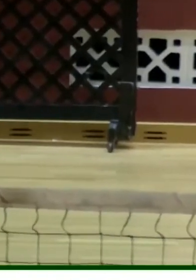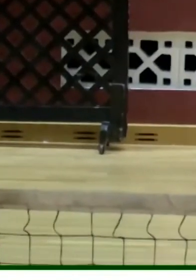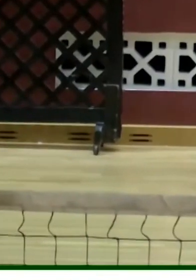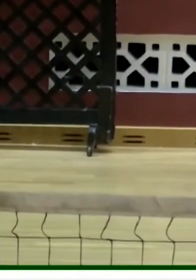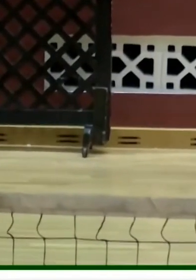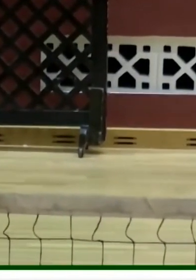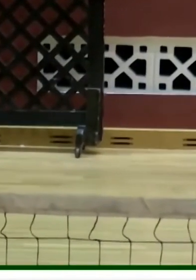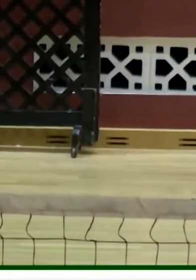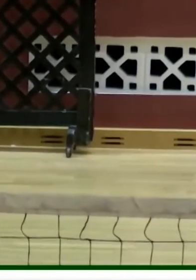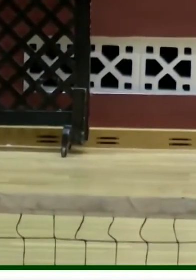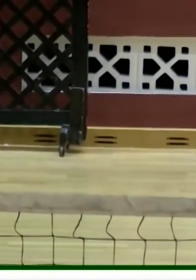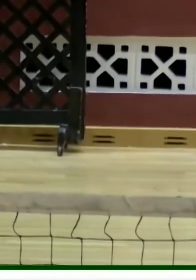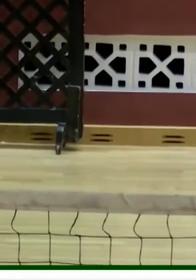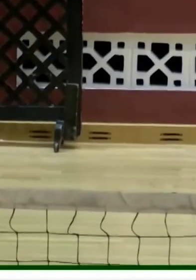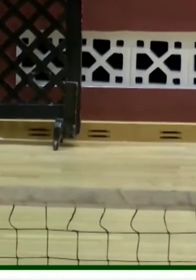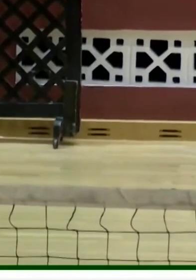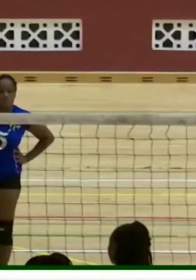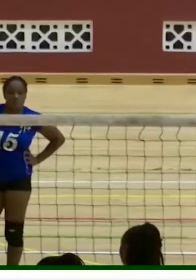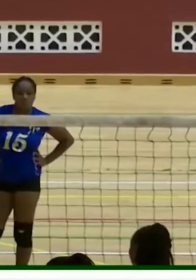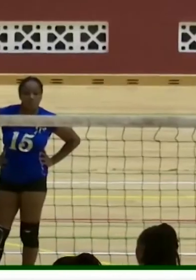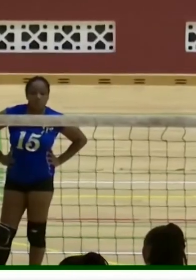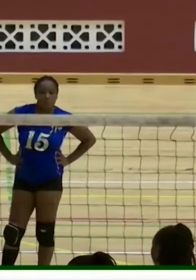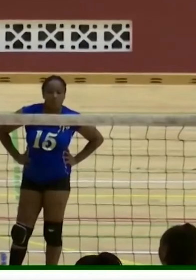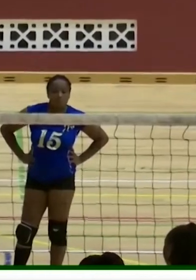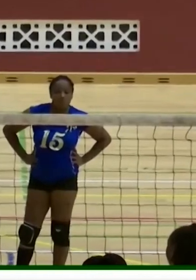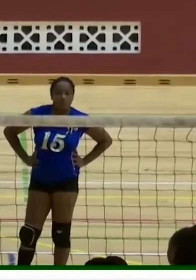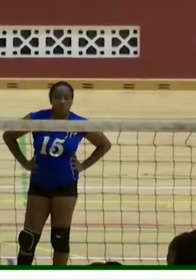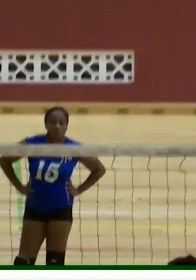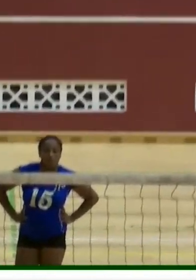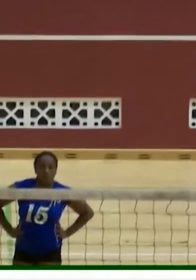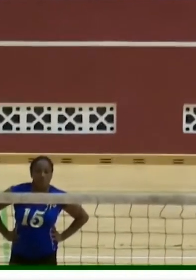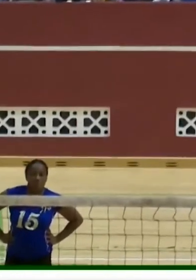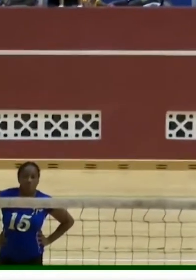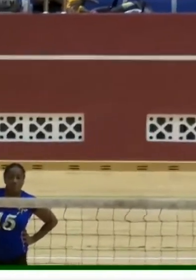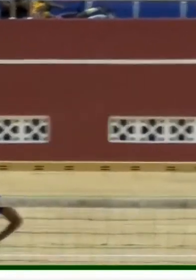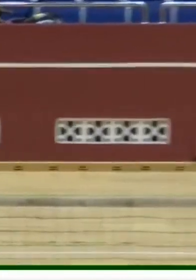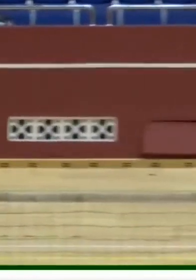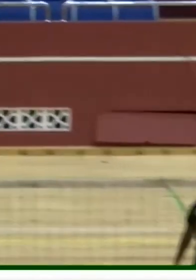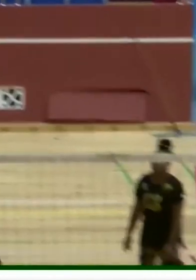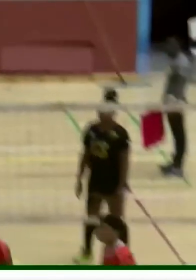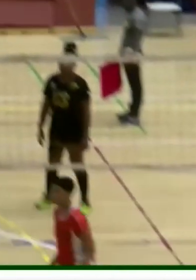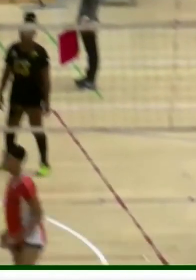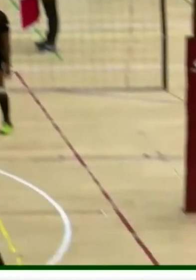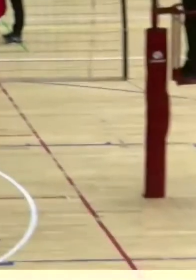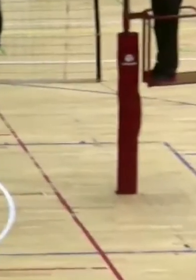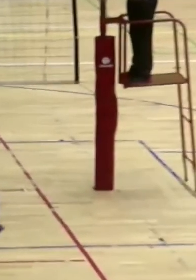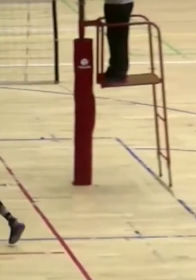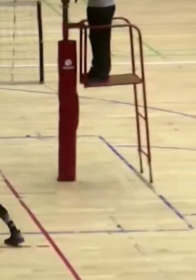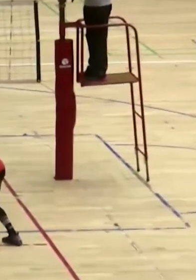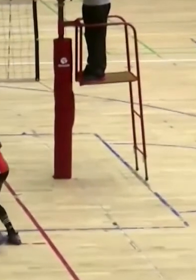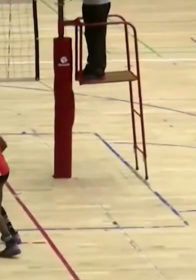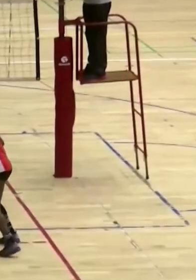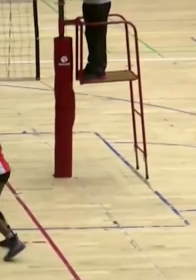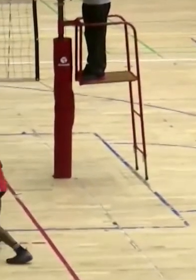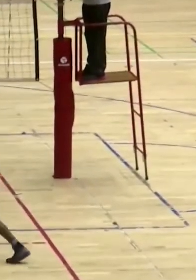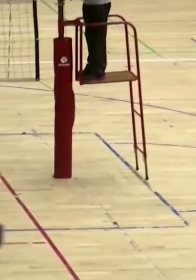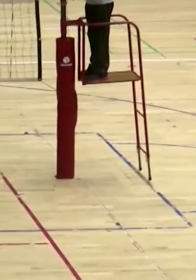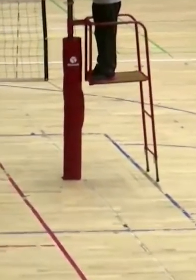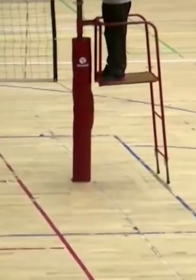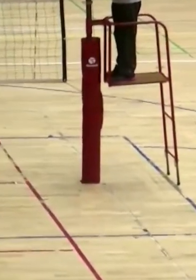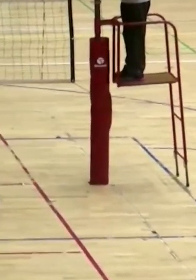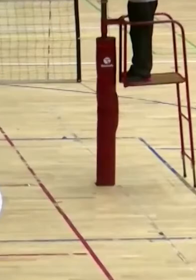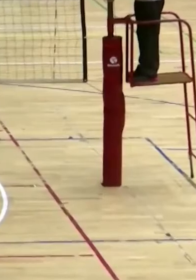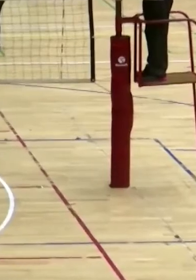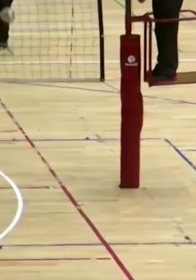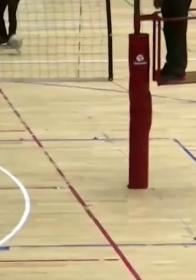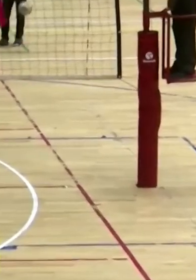Ladies action first up. Club United in black taking on Warrens. The club looked really comfortable in this matchup. The service game of